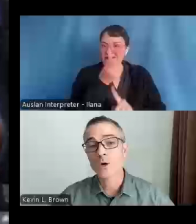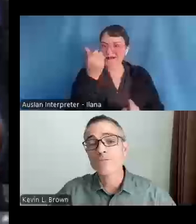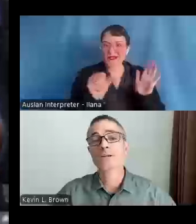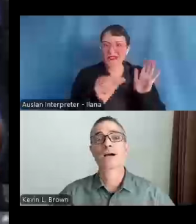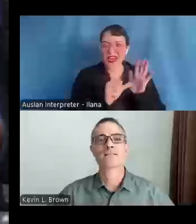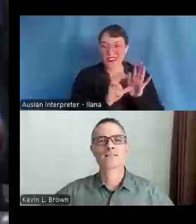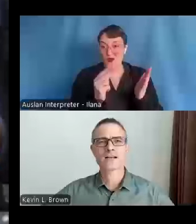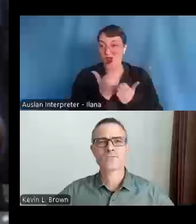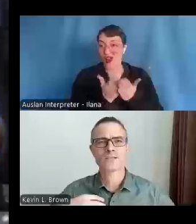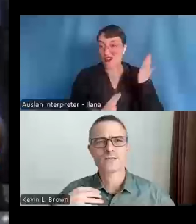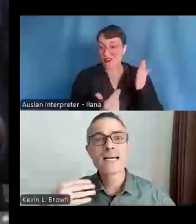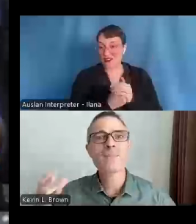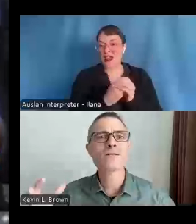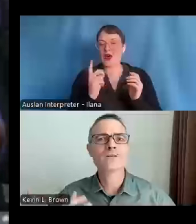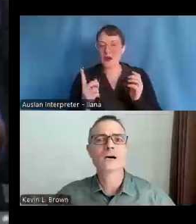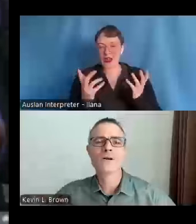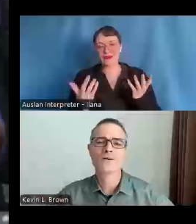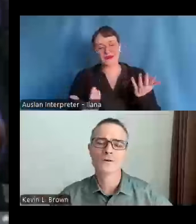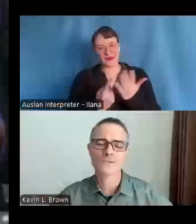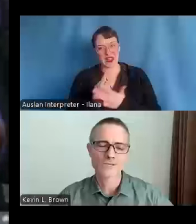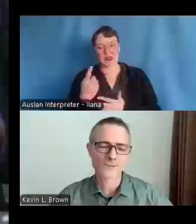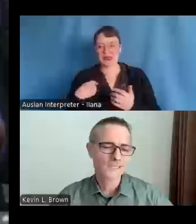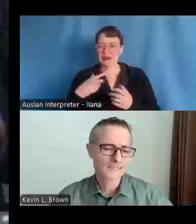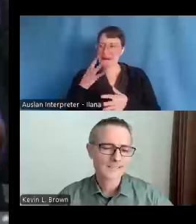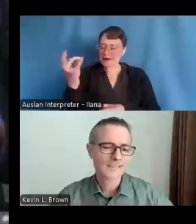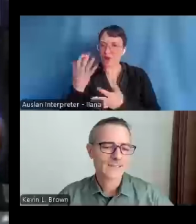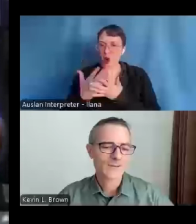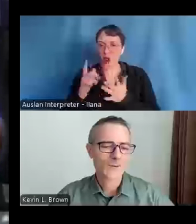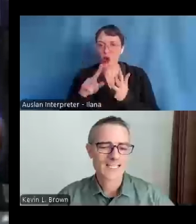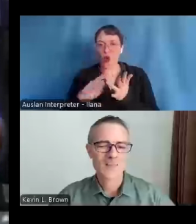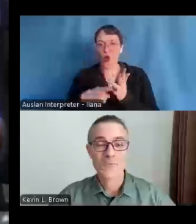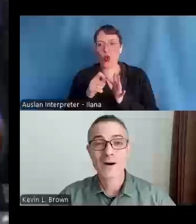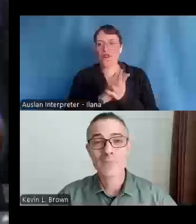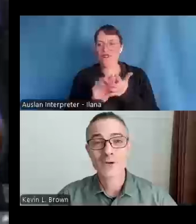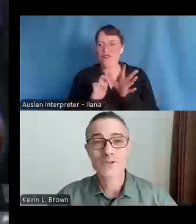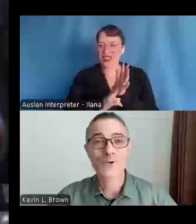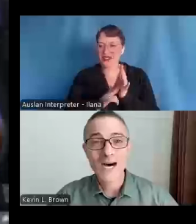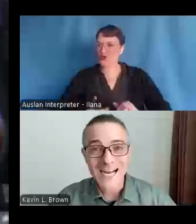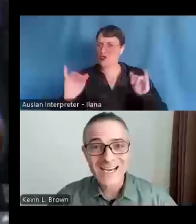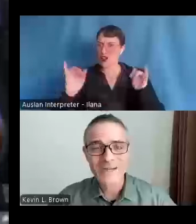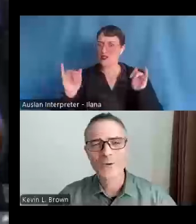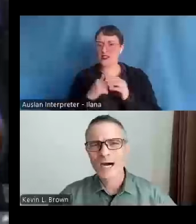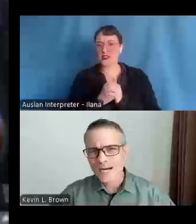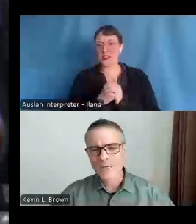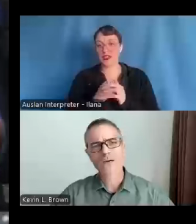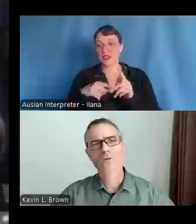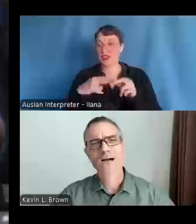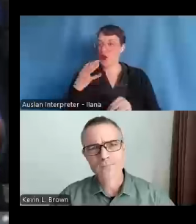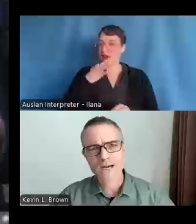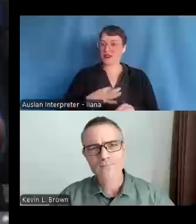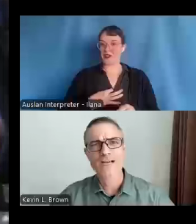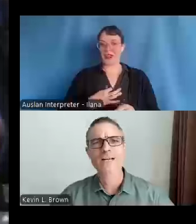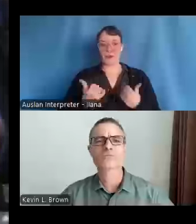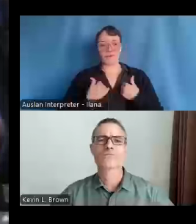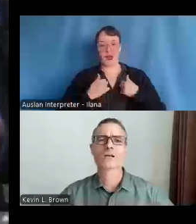the orphan crisis kind of led me to the nonprofit world. So if you ask about my personal why, why I'm here, why